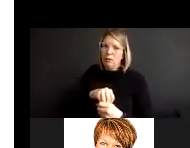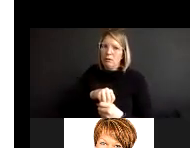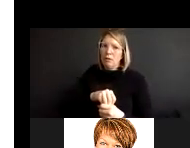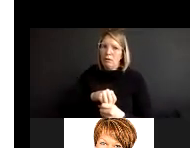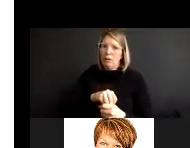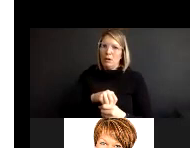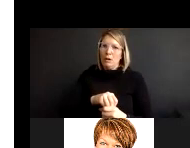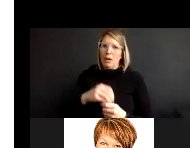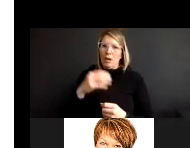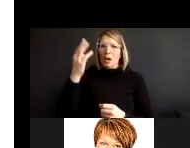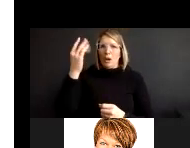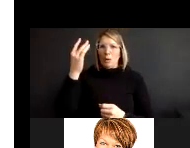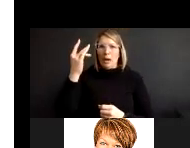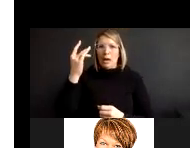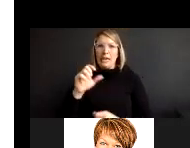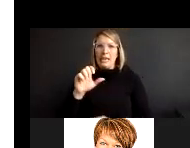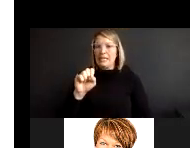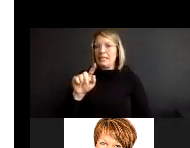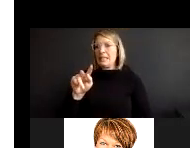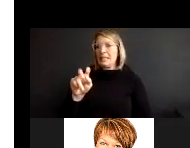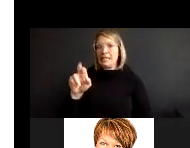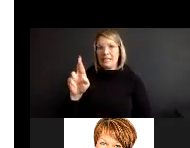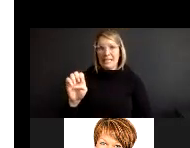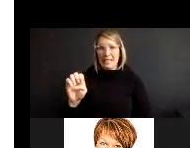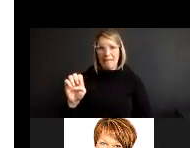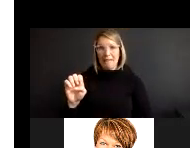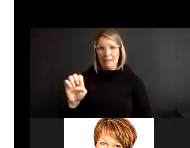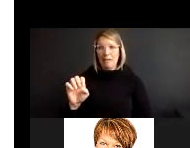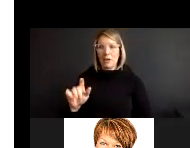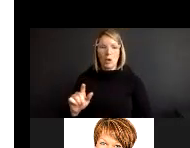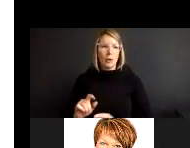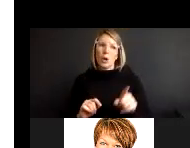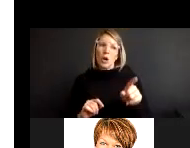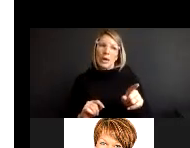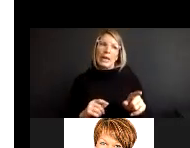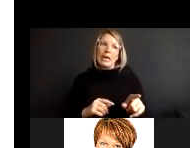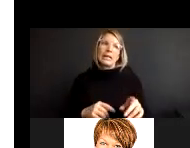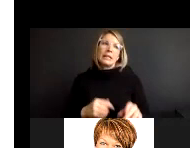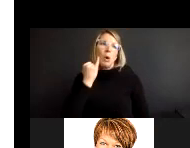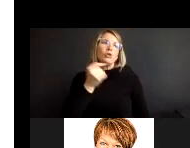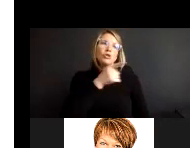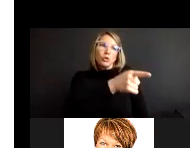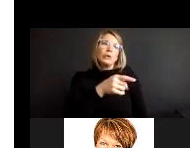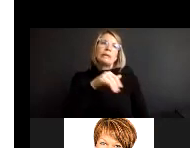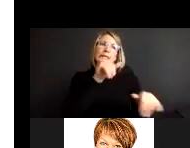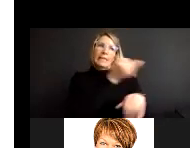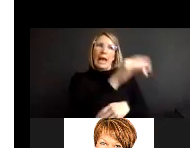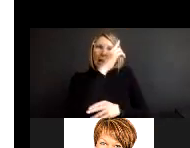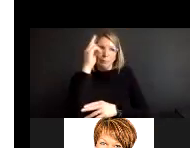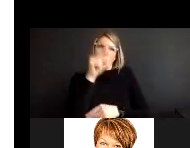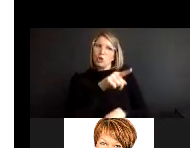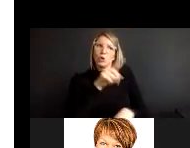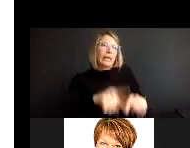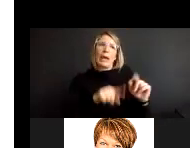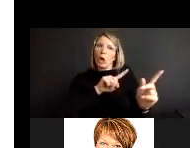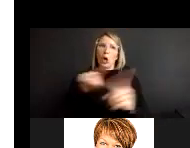as the example in hospital going home, instead of going in and saying, well, Steve, you can't go home for the following reasons. It's, look, the